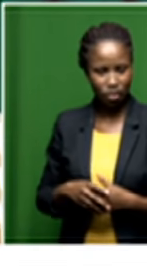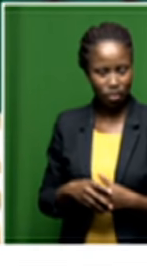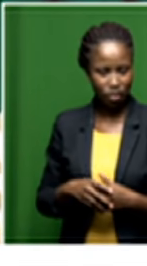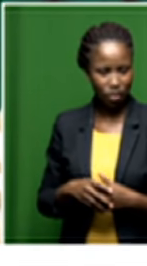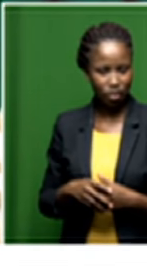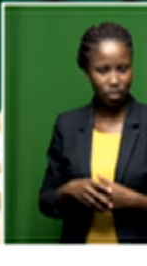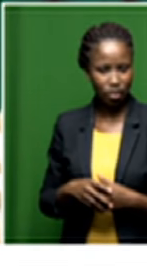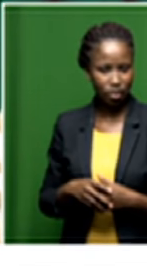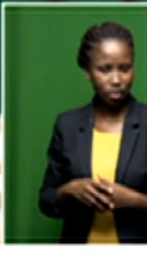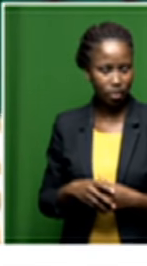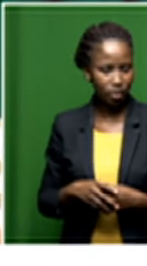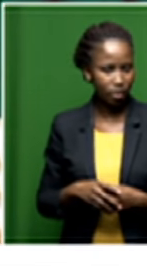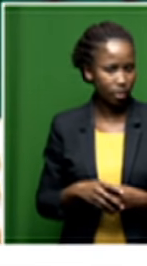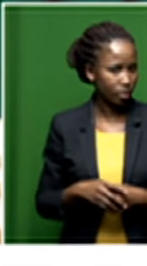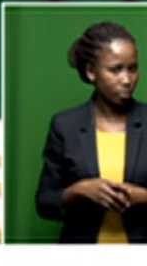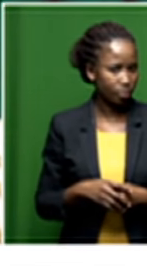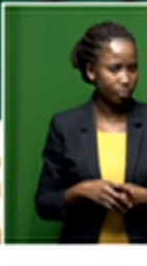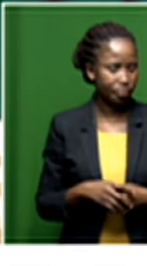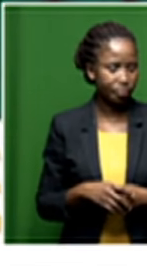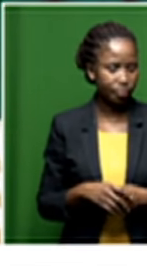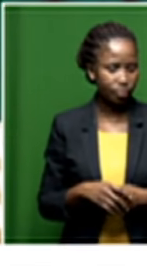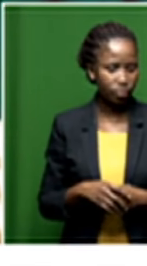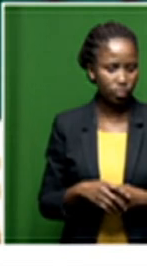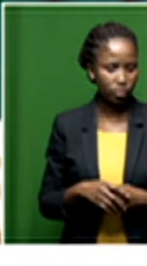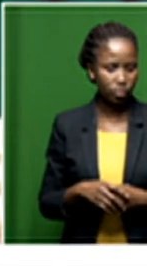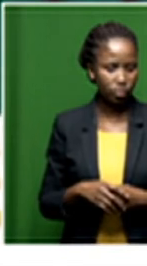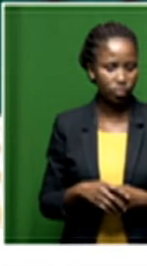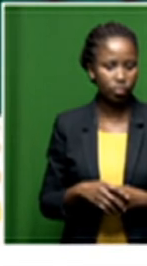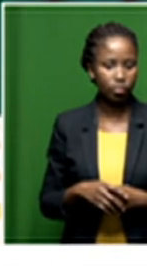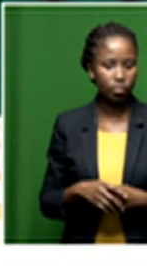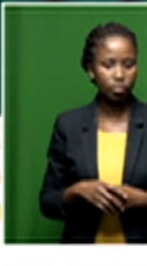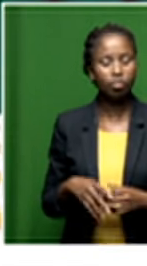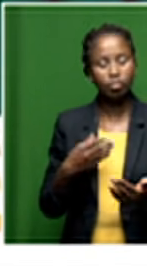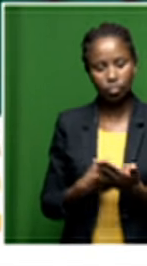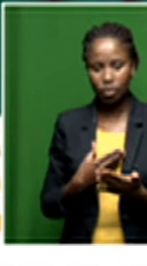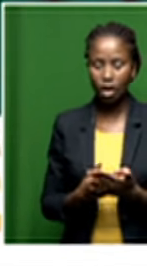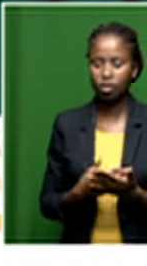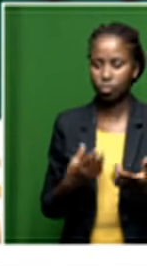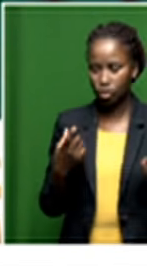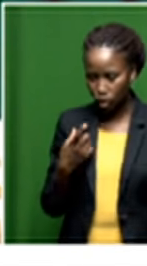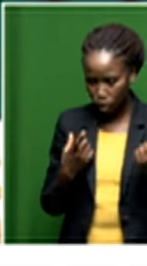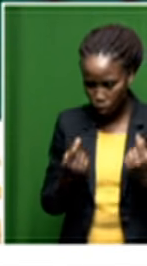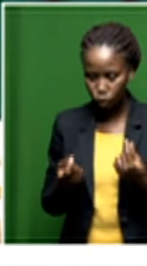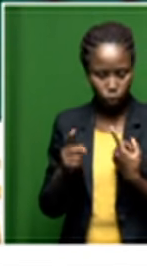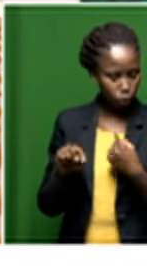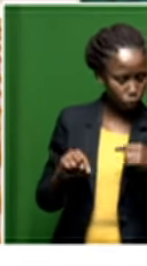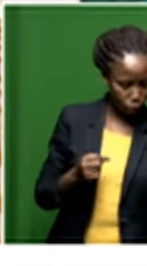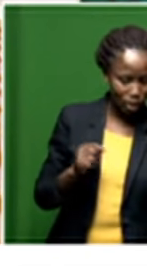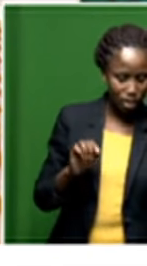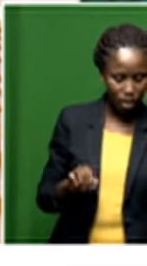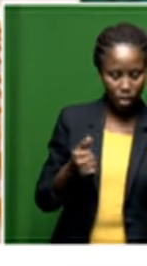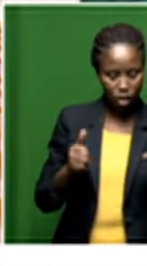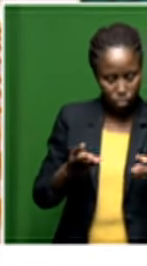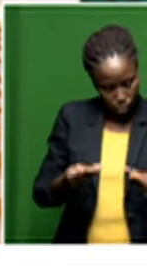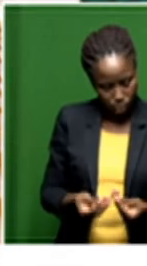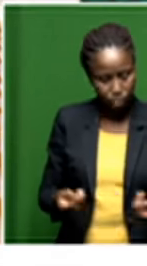how are you, and everything, and you get on with your business. Right. Yeah. Yeah, it is.